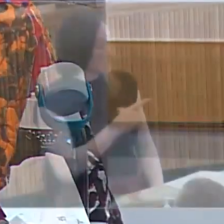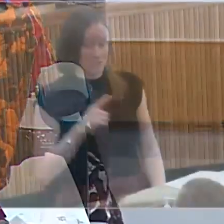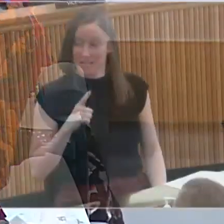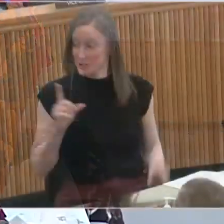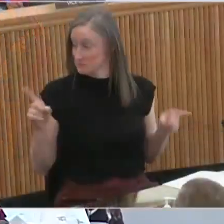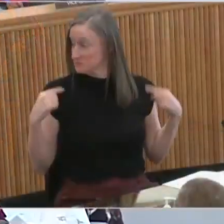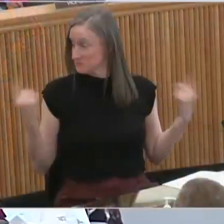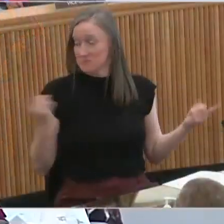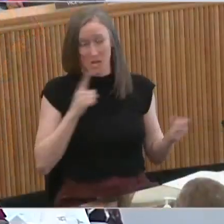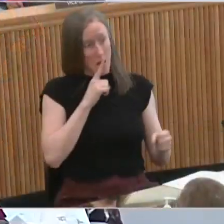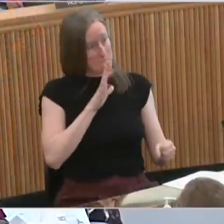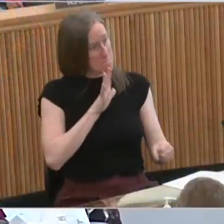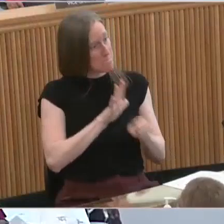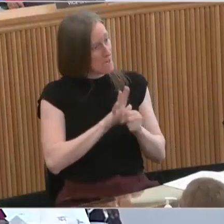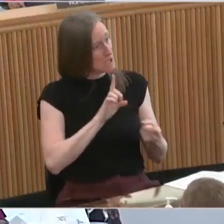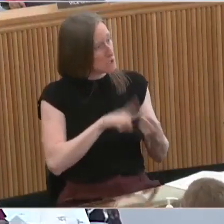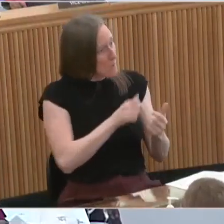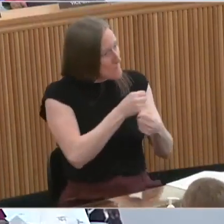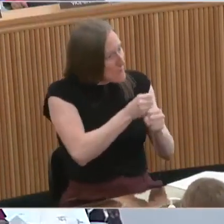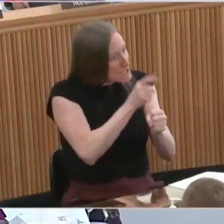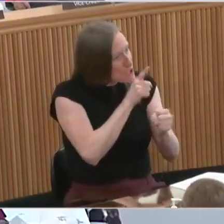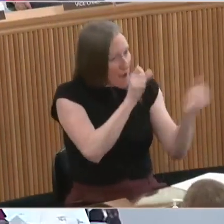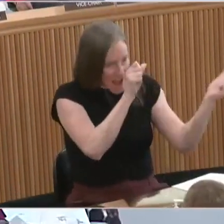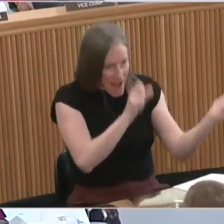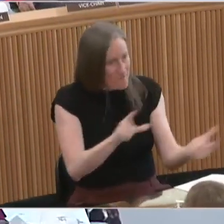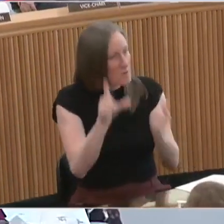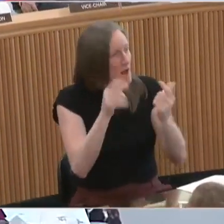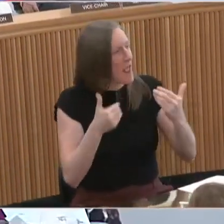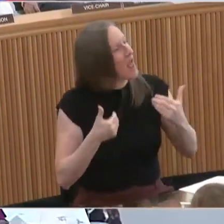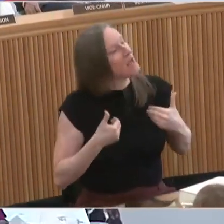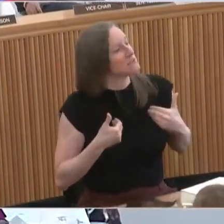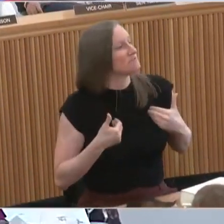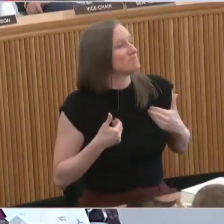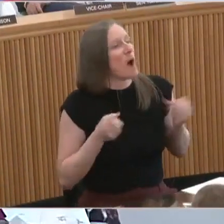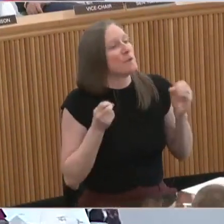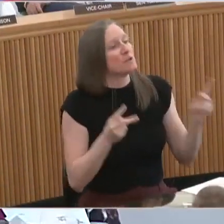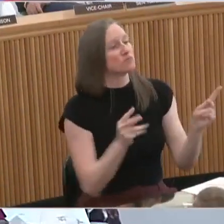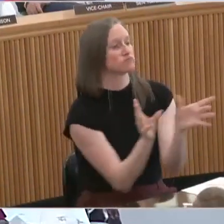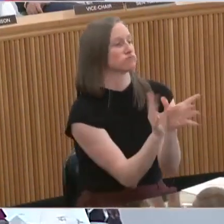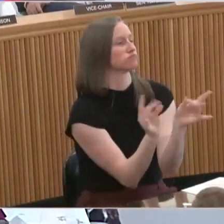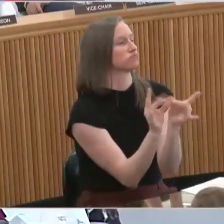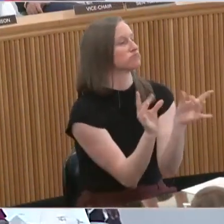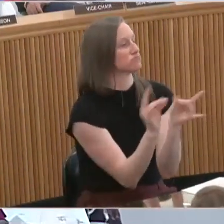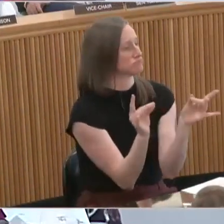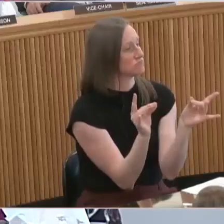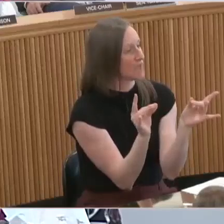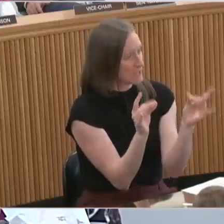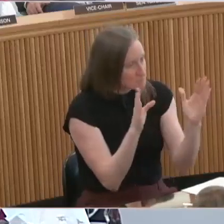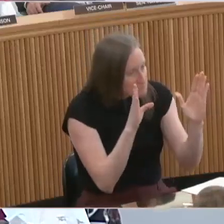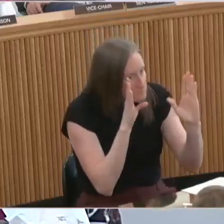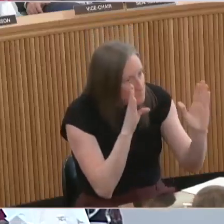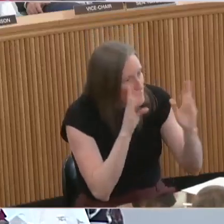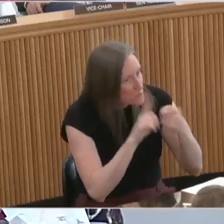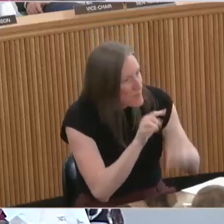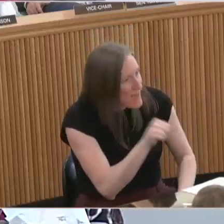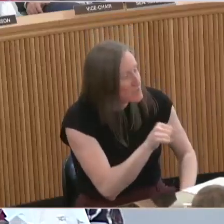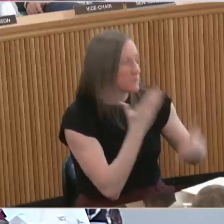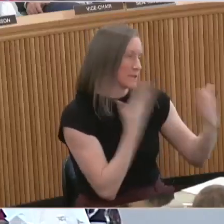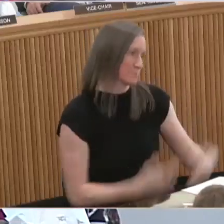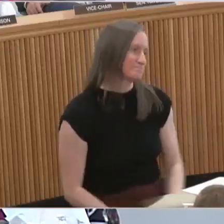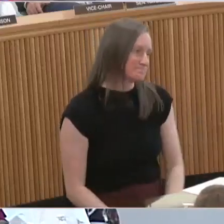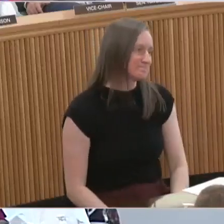committed to making sure that everyone has a chance to have their say and have people listen to what is being said. So thank